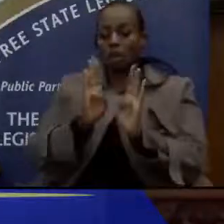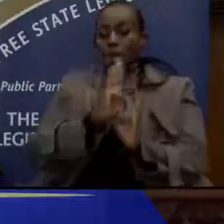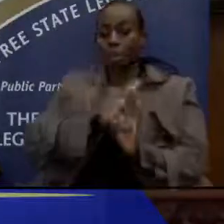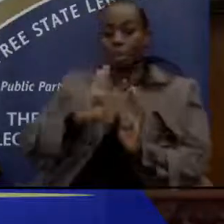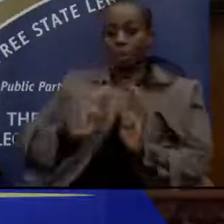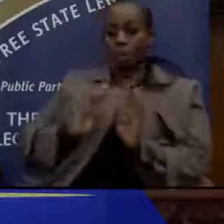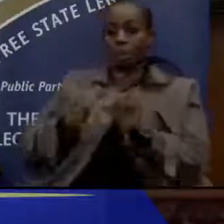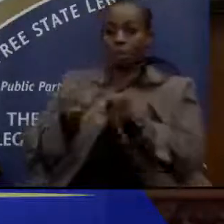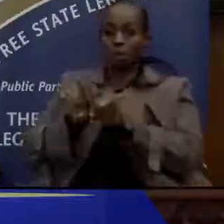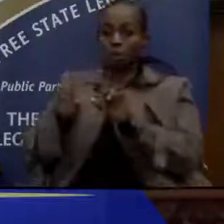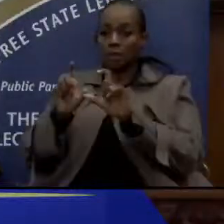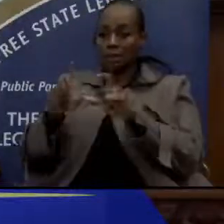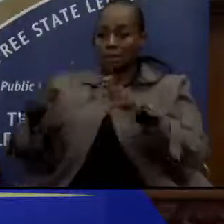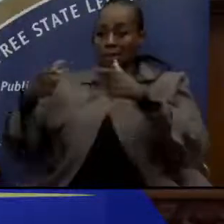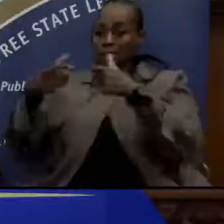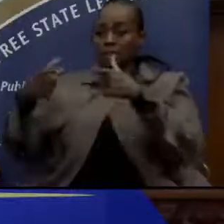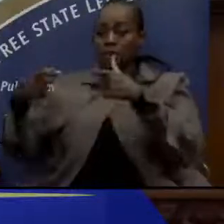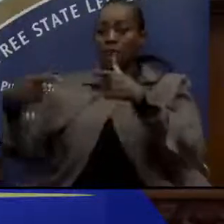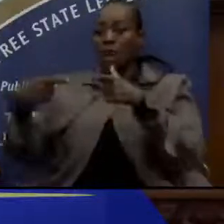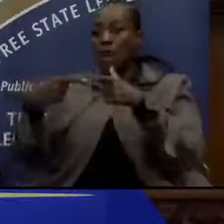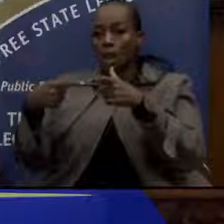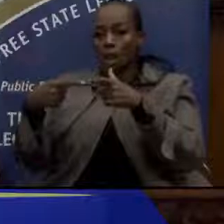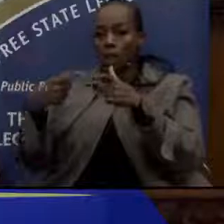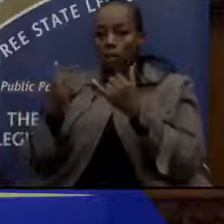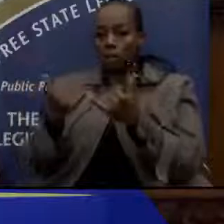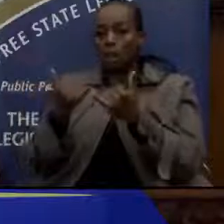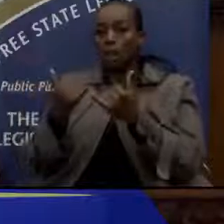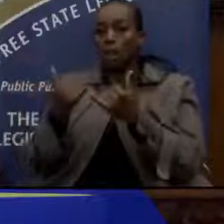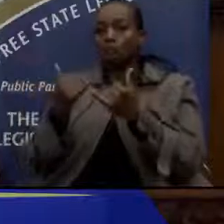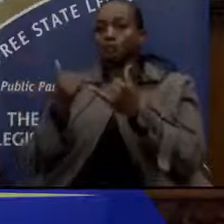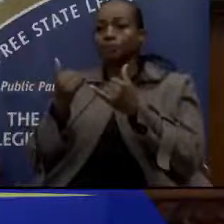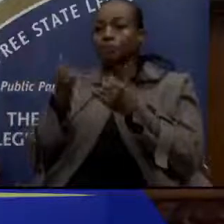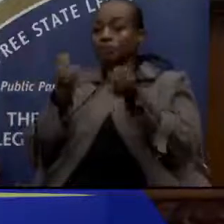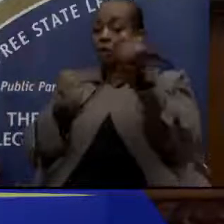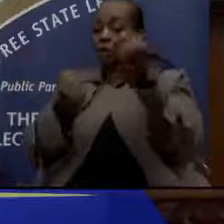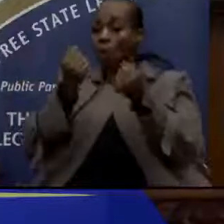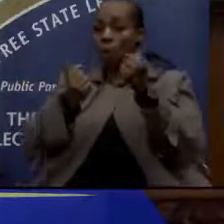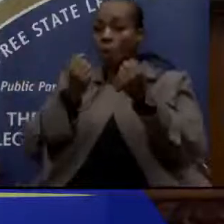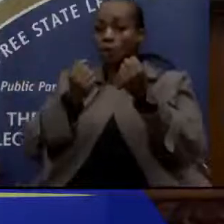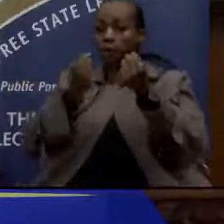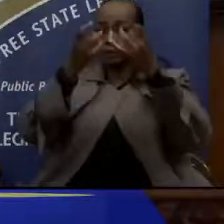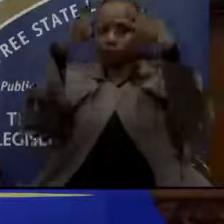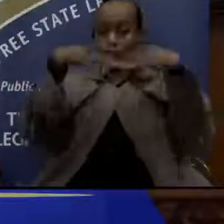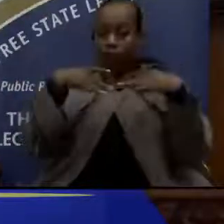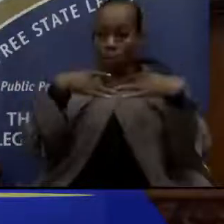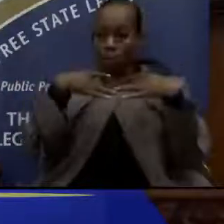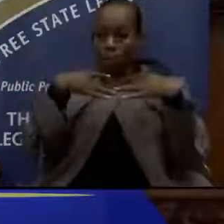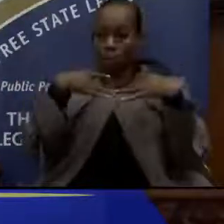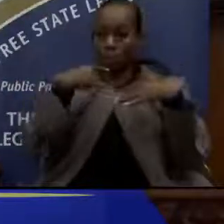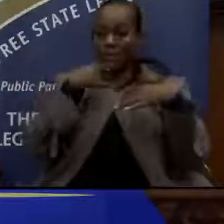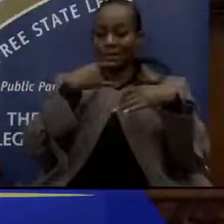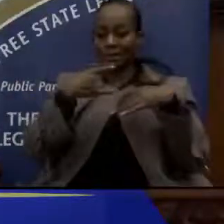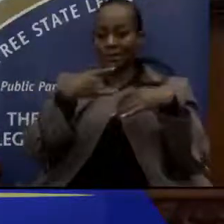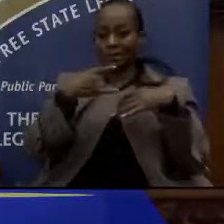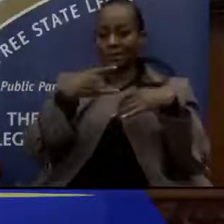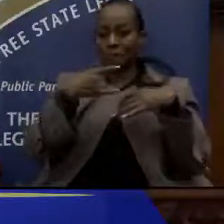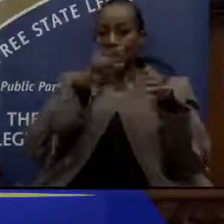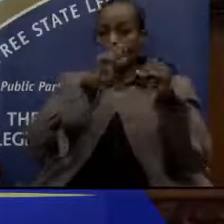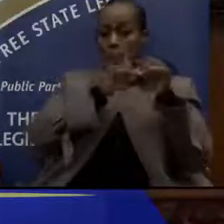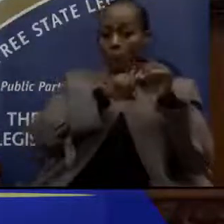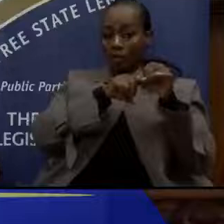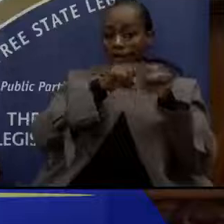and councils. Recently, the court has directed that foreign